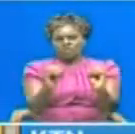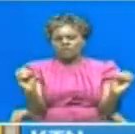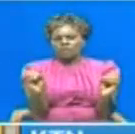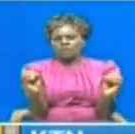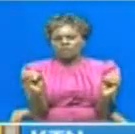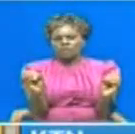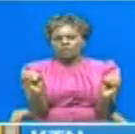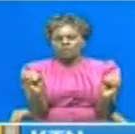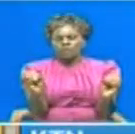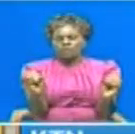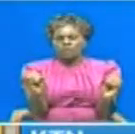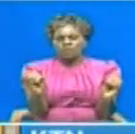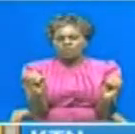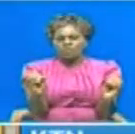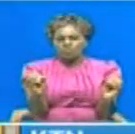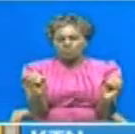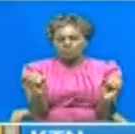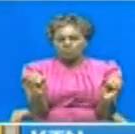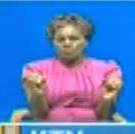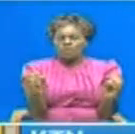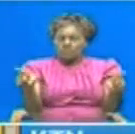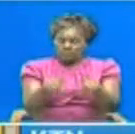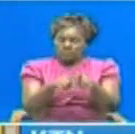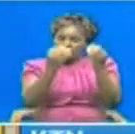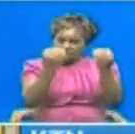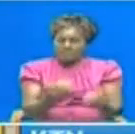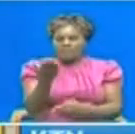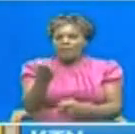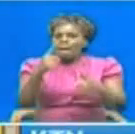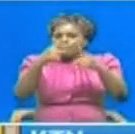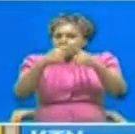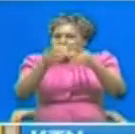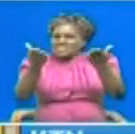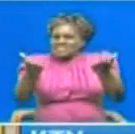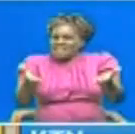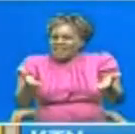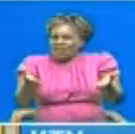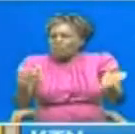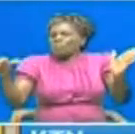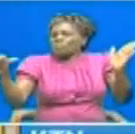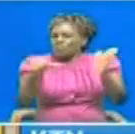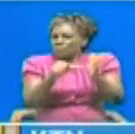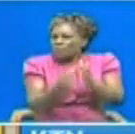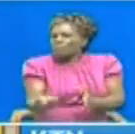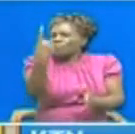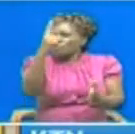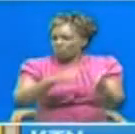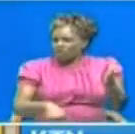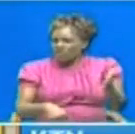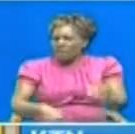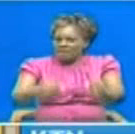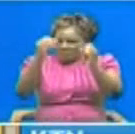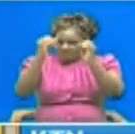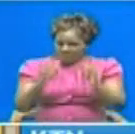their content, it was a requirement. But now the question that arises is, if